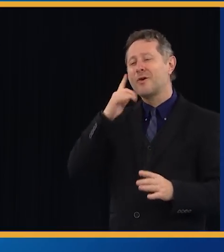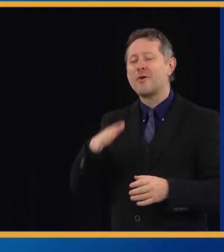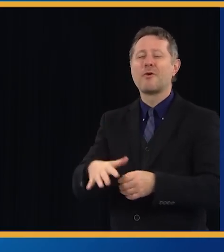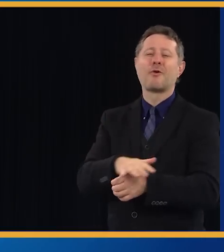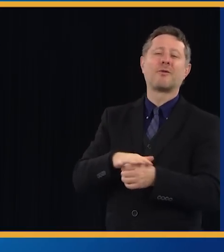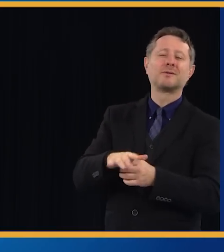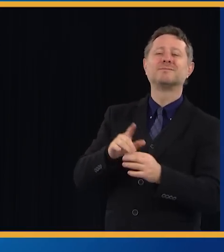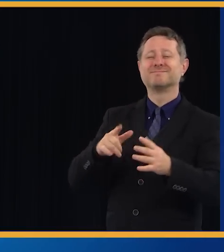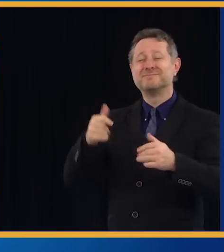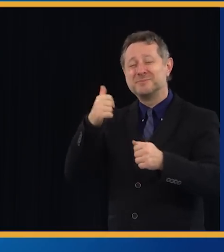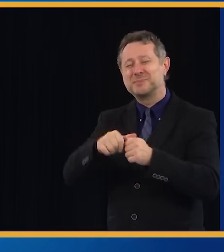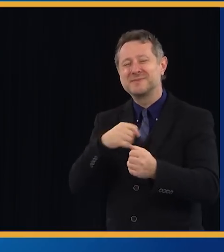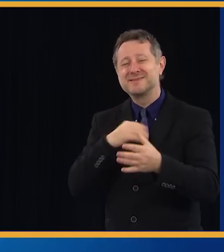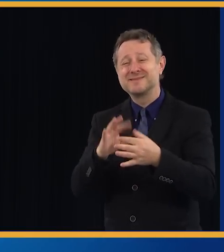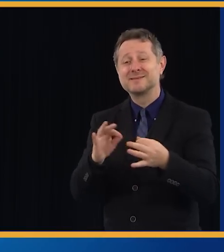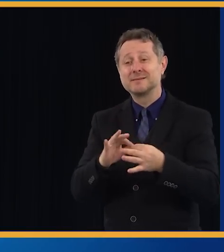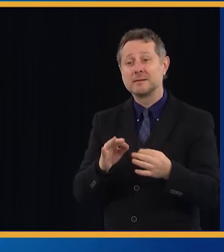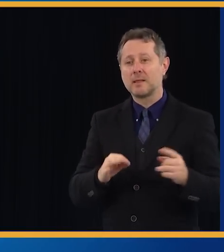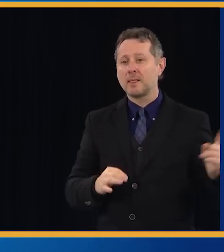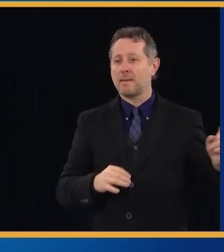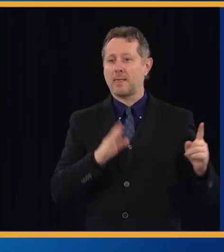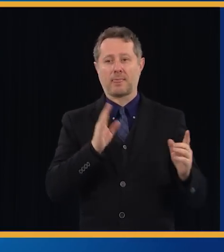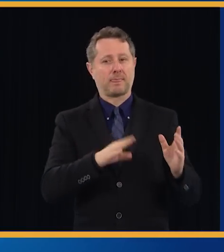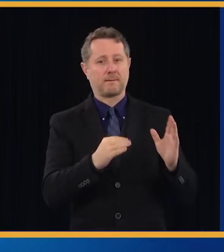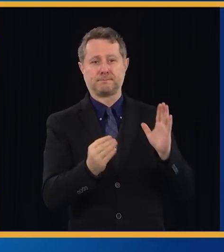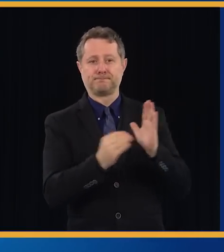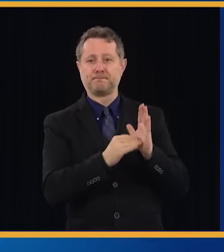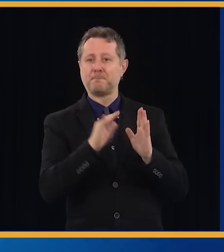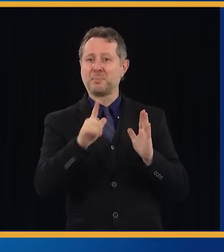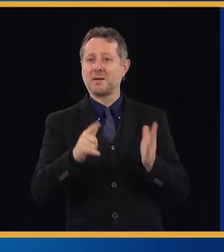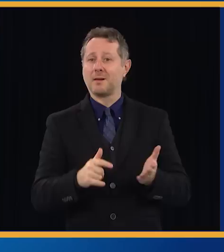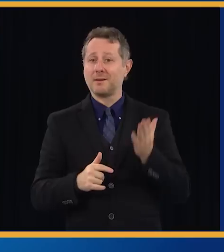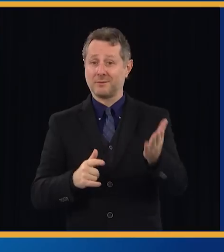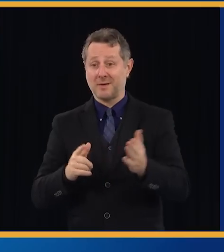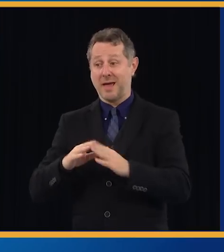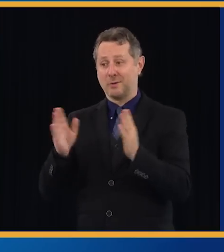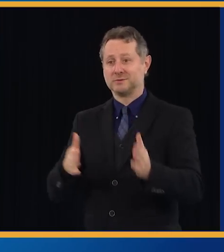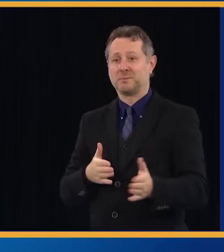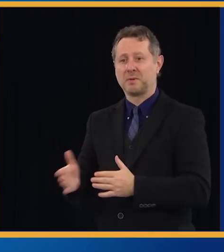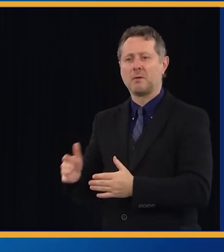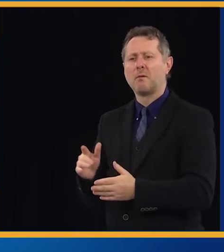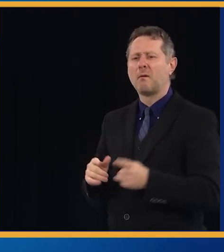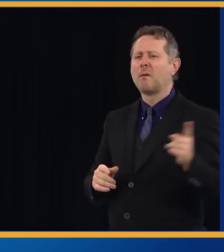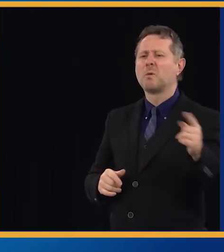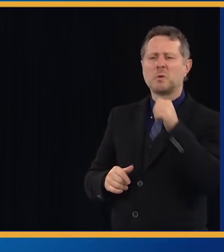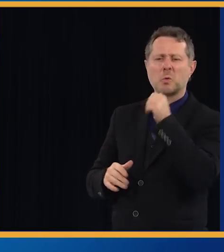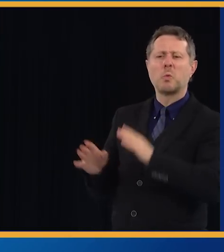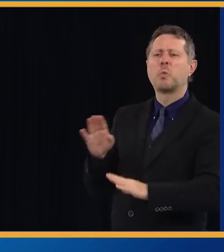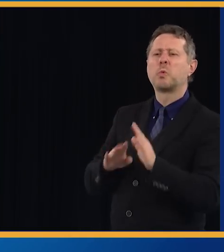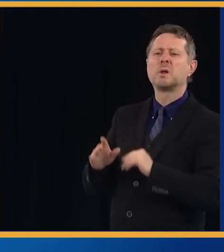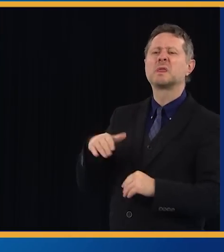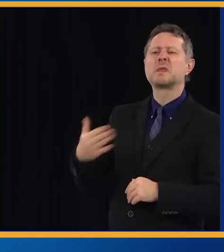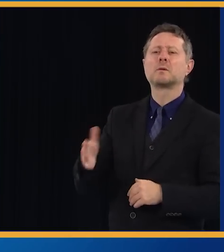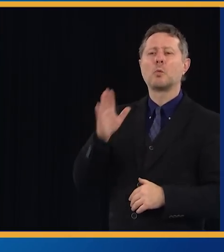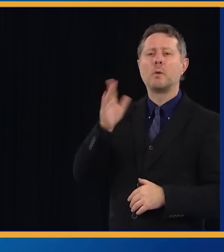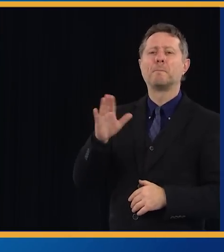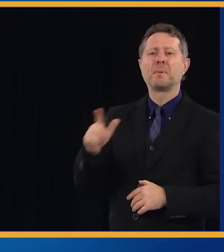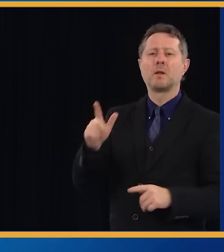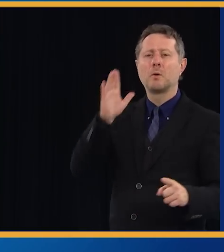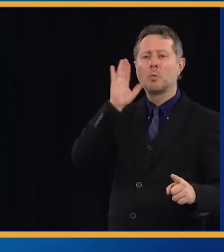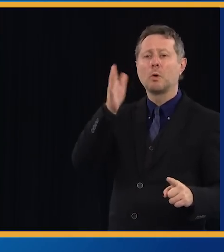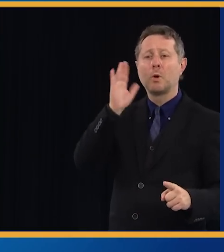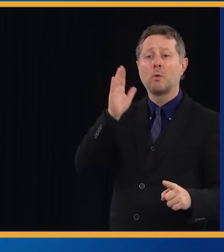not in the bill that the House is going to pass today. They said, don't worry, don't worry, don't worry, the next bill. As soon as the